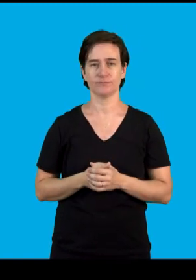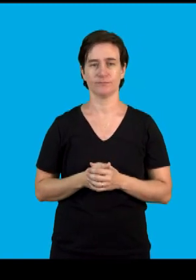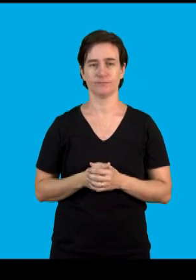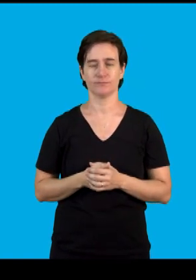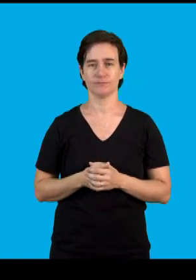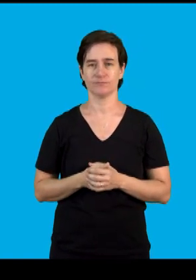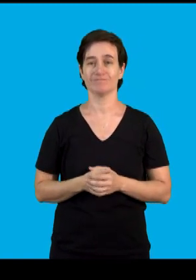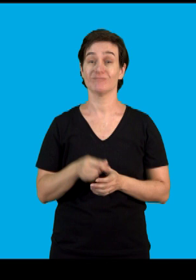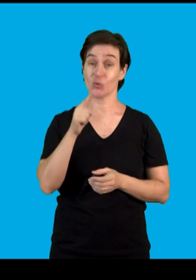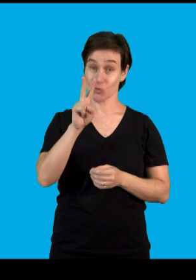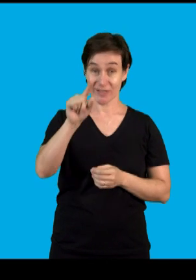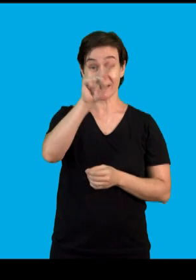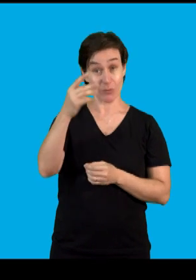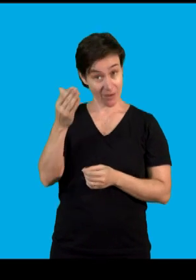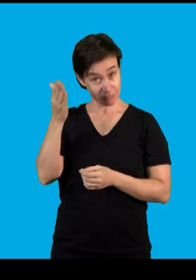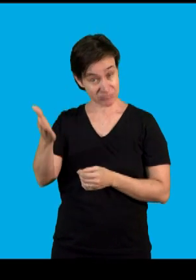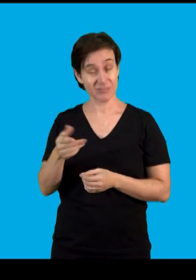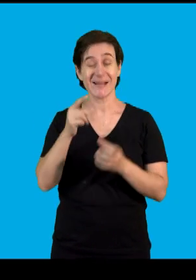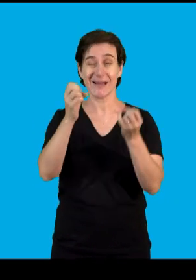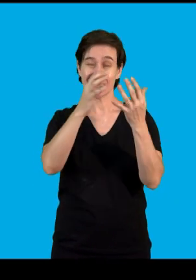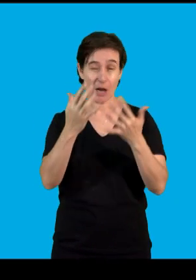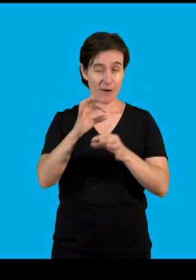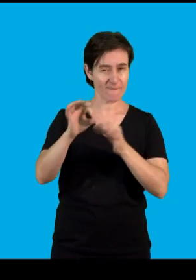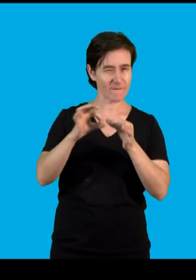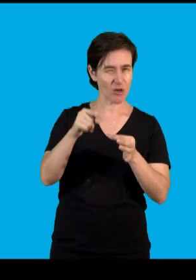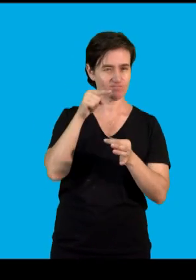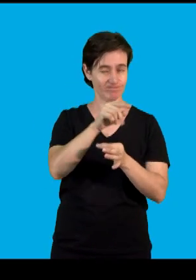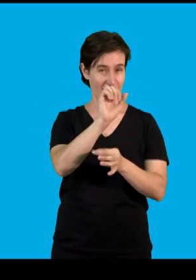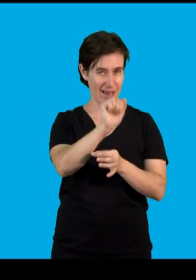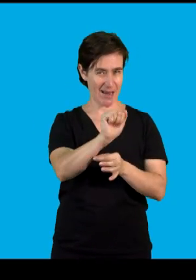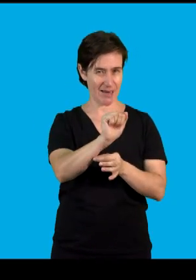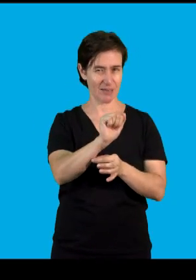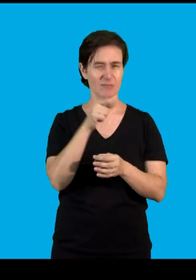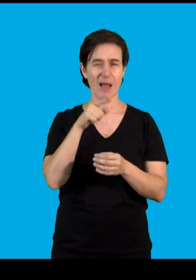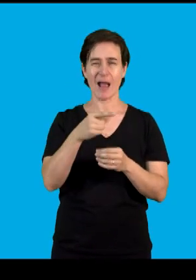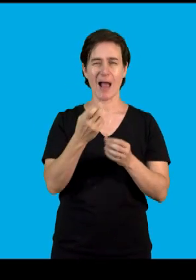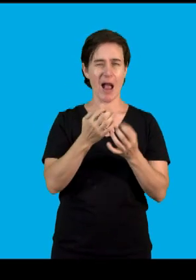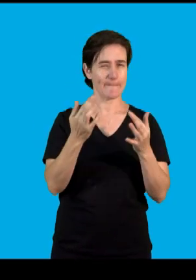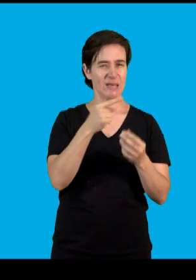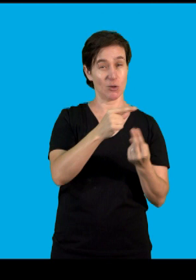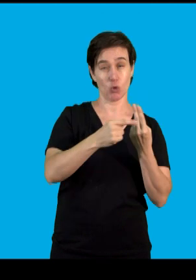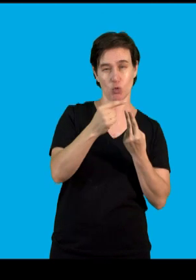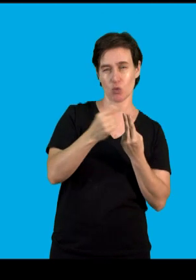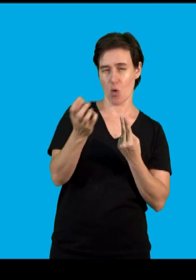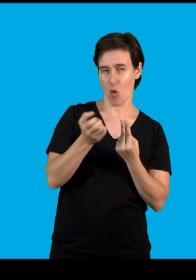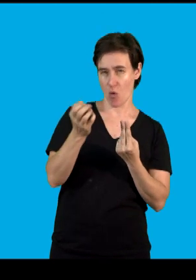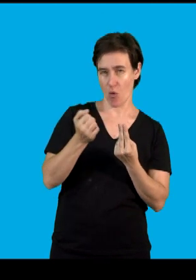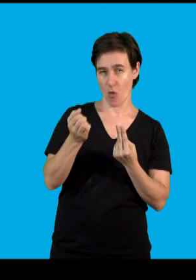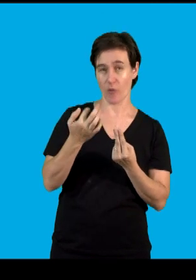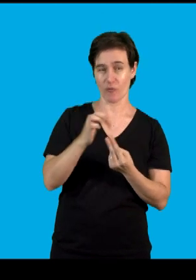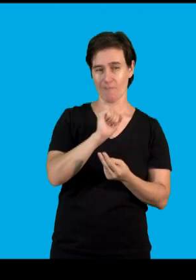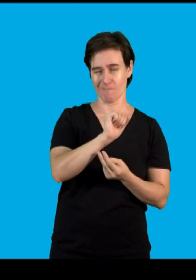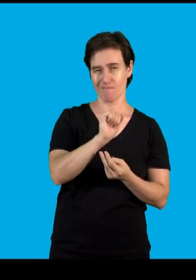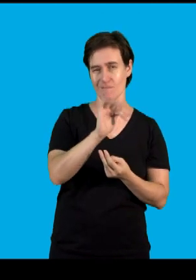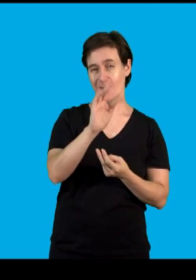What did I say? Calculate the value of A, the number of units earned from the given